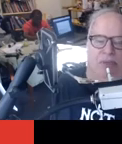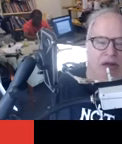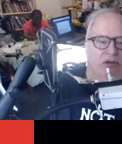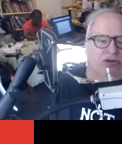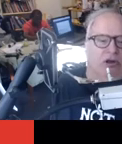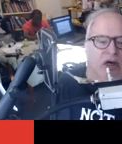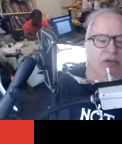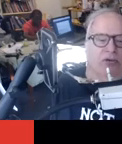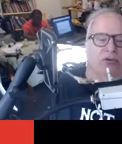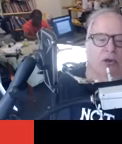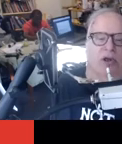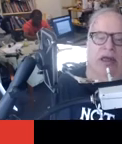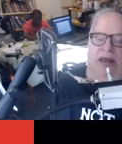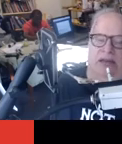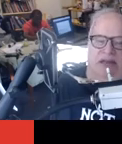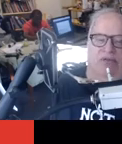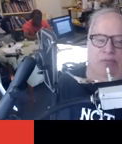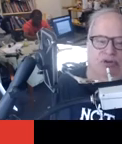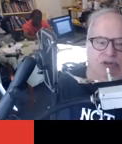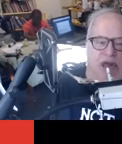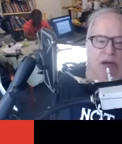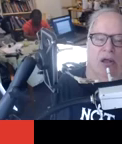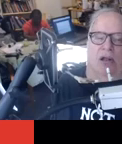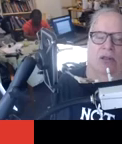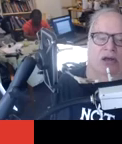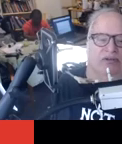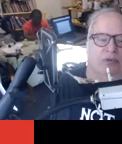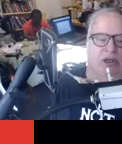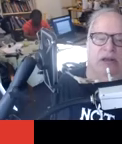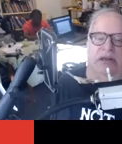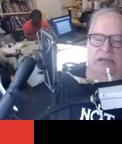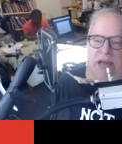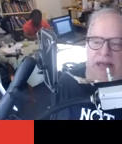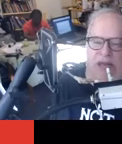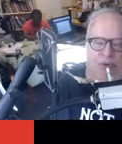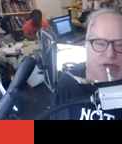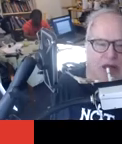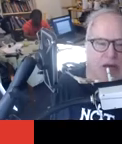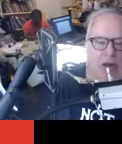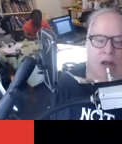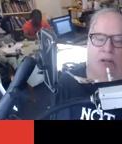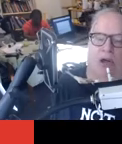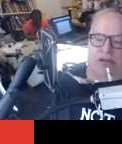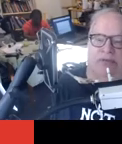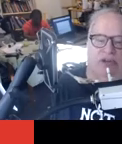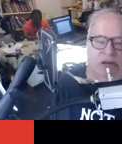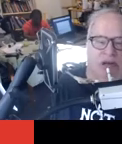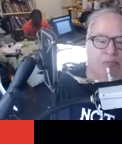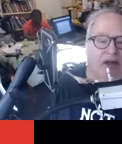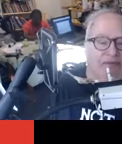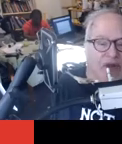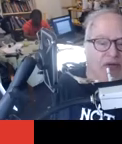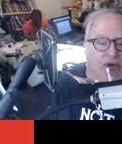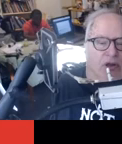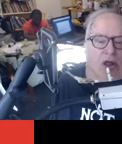through dependence on others, 87%, loss of abilities, 90%, loss of dignity,